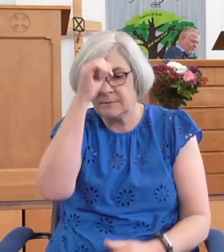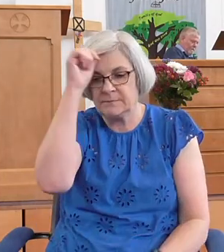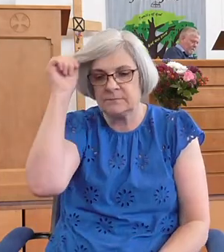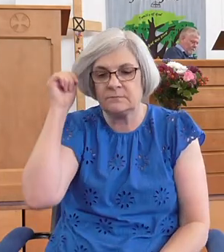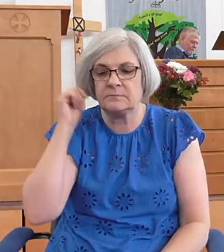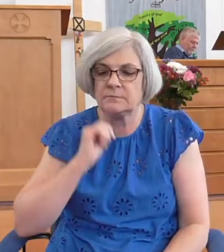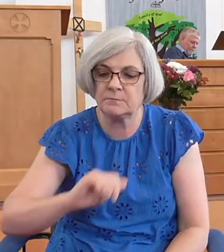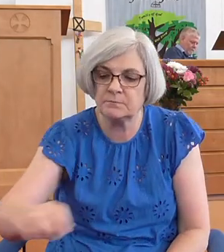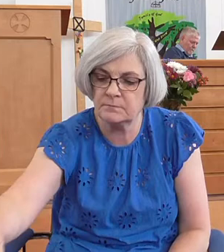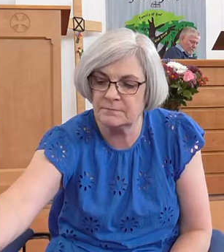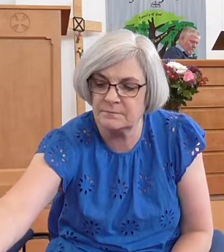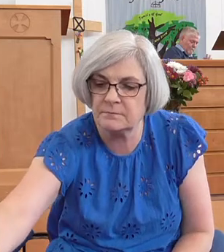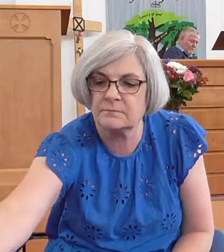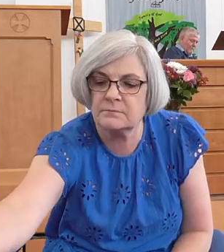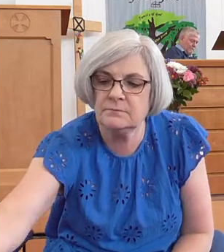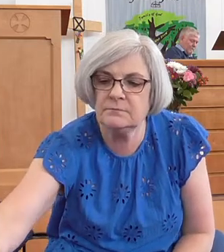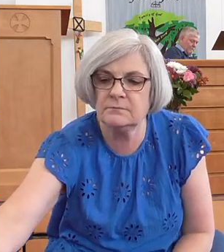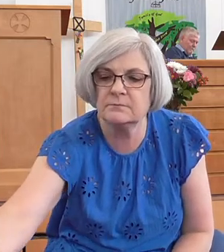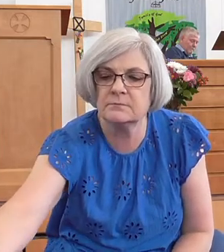Hebrews.